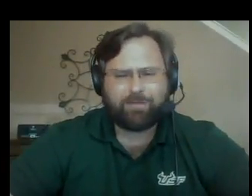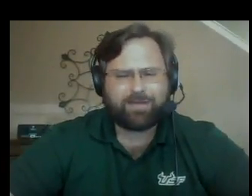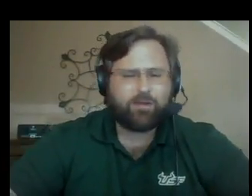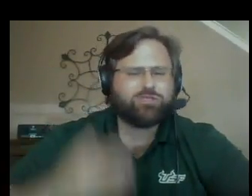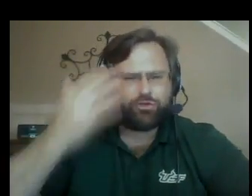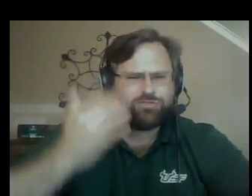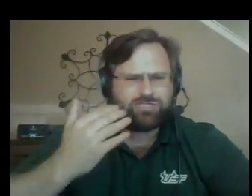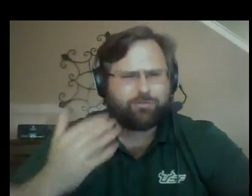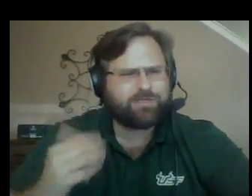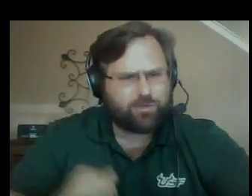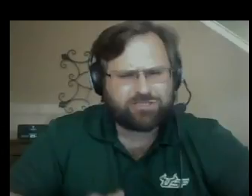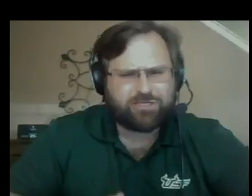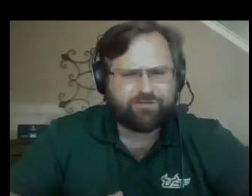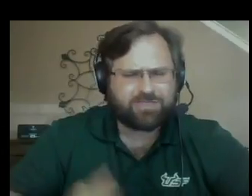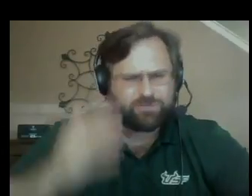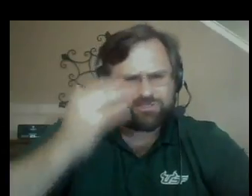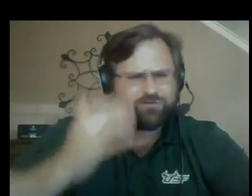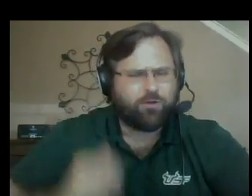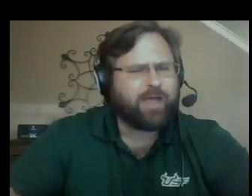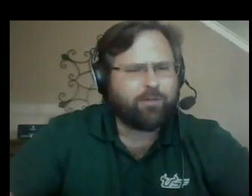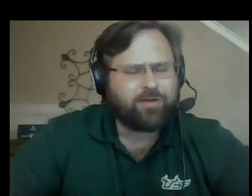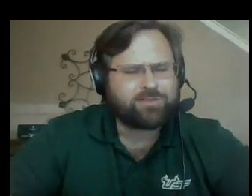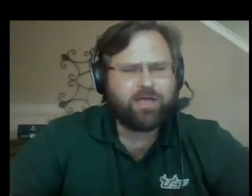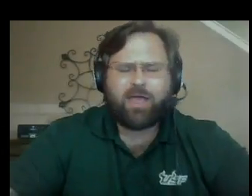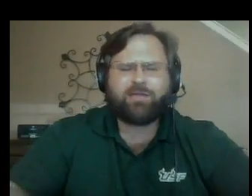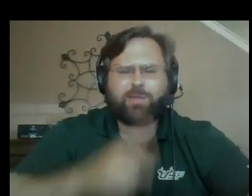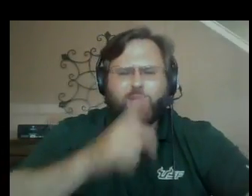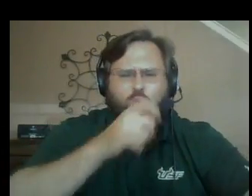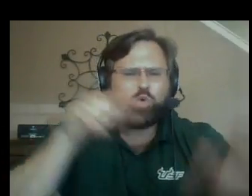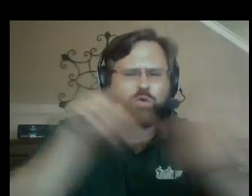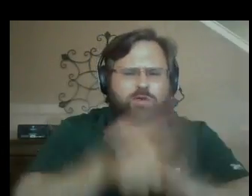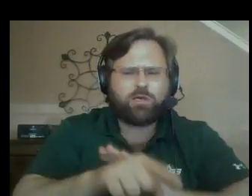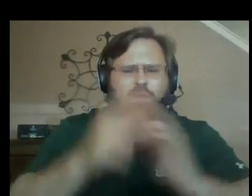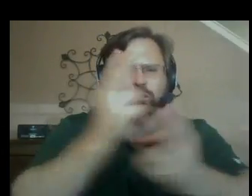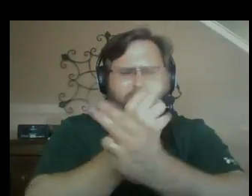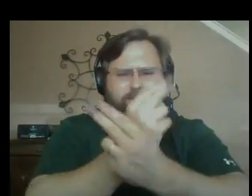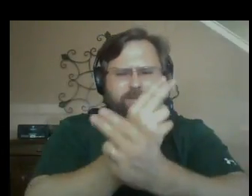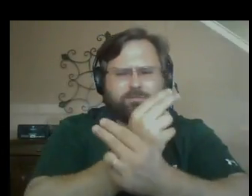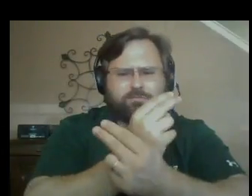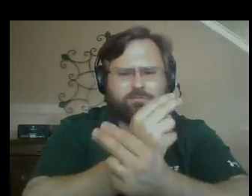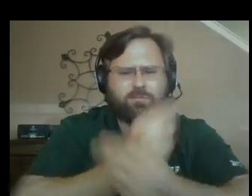killed rabbit. And notice you use the WH question face, which is the furrowed eyebrows, and it would be,